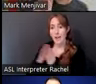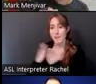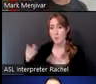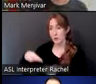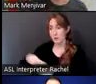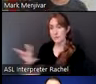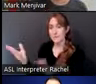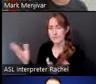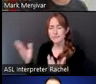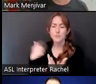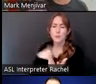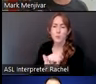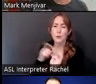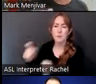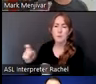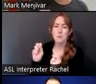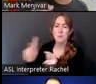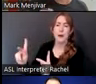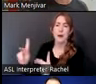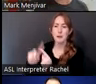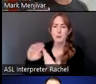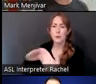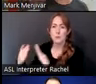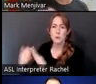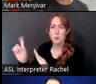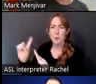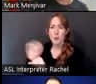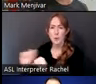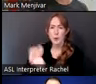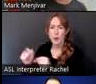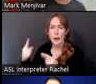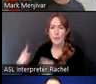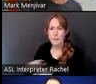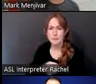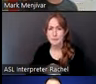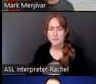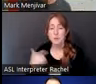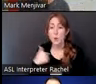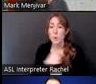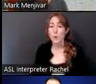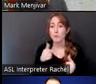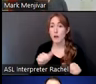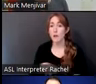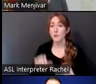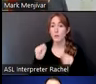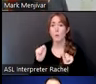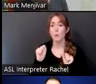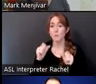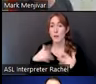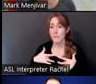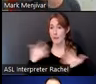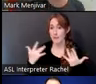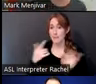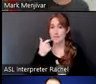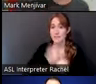work was made. So we tried in each one to do some kind of event, which I'm going talk about here in just a second. This happened at the beginning